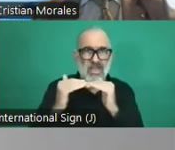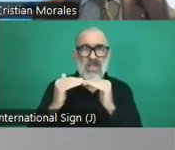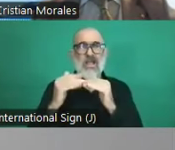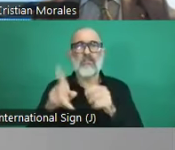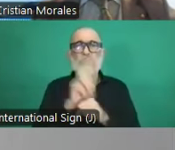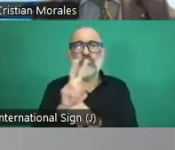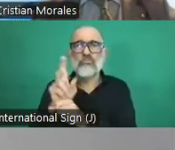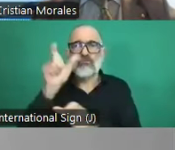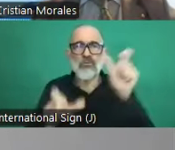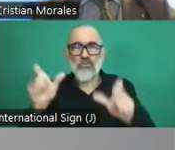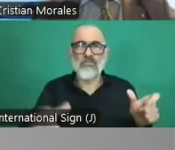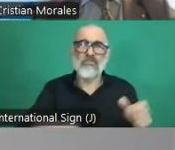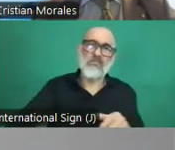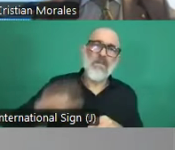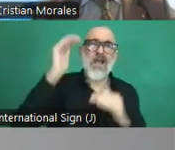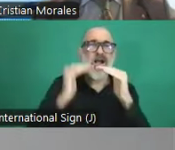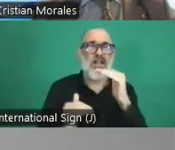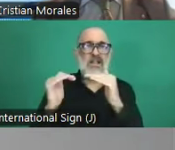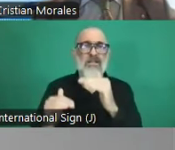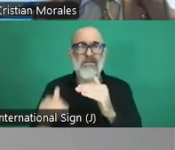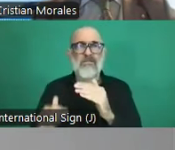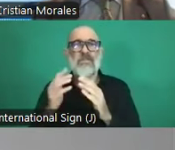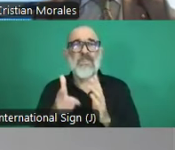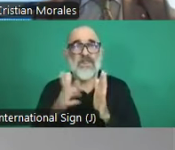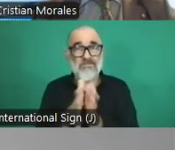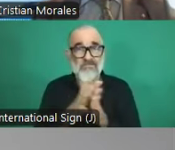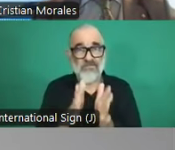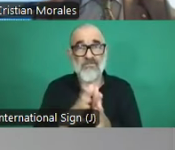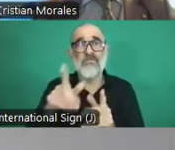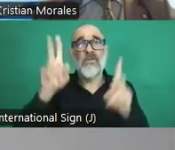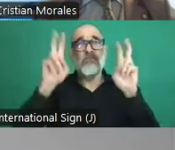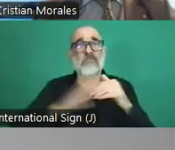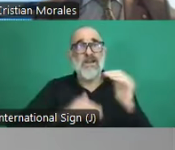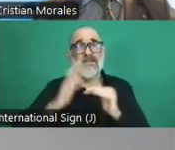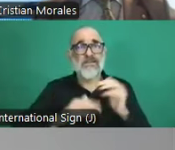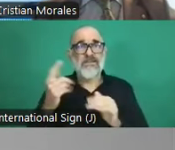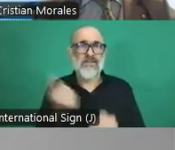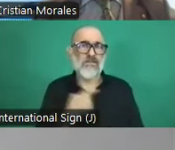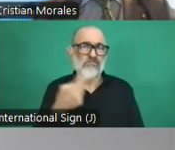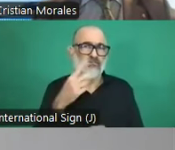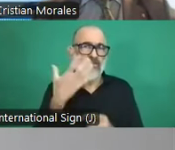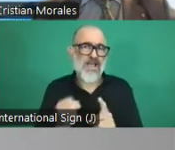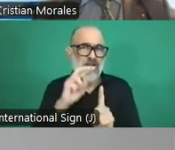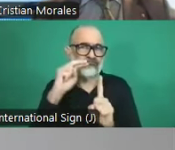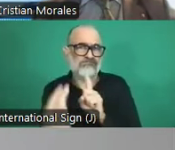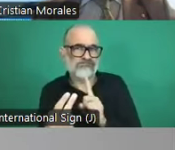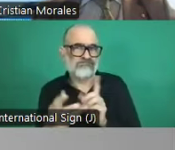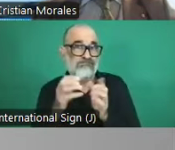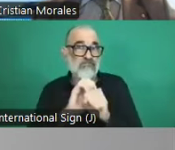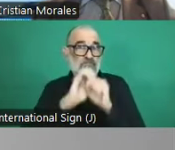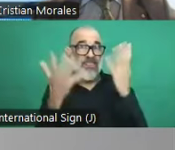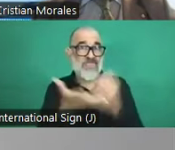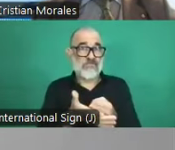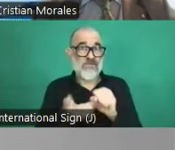in practice our perception that the COVID-19 pandemic has accentuated inequalities and